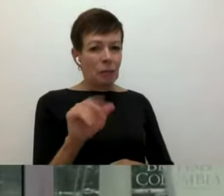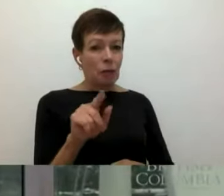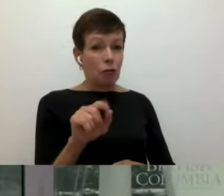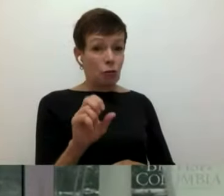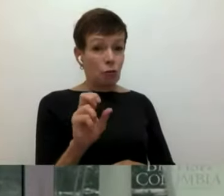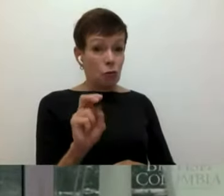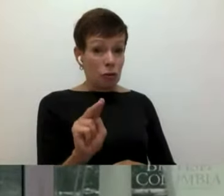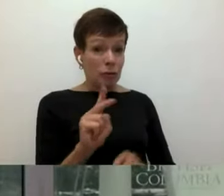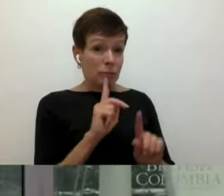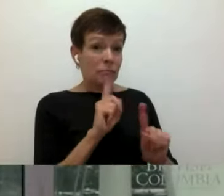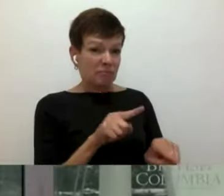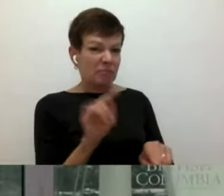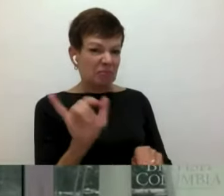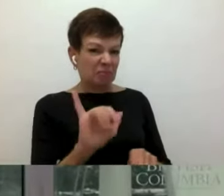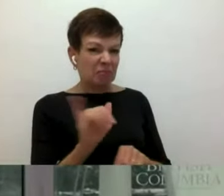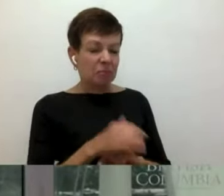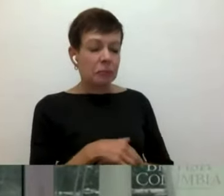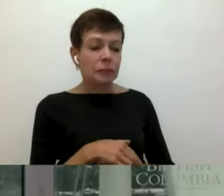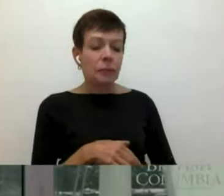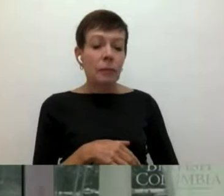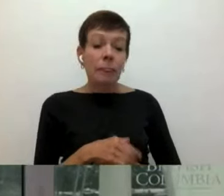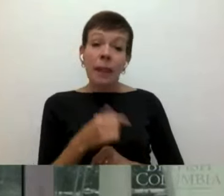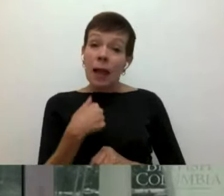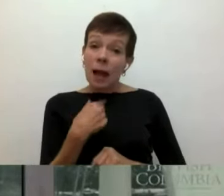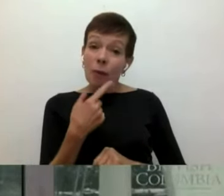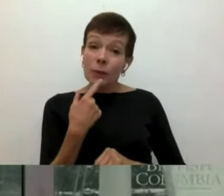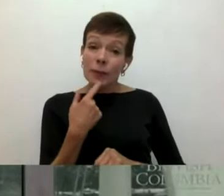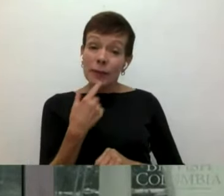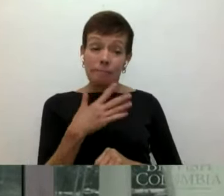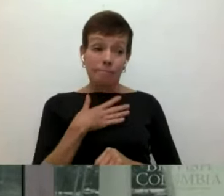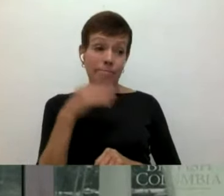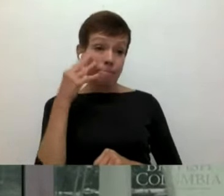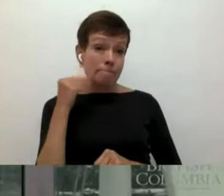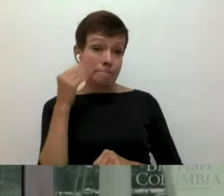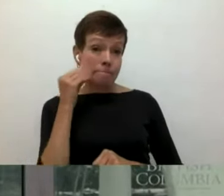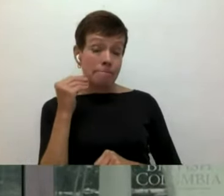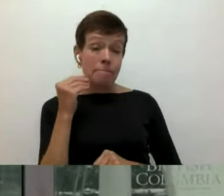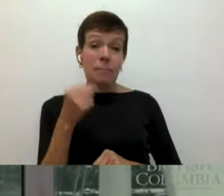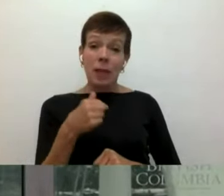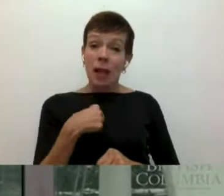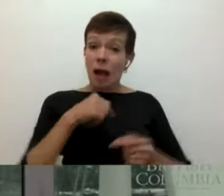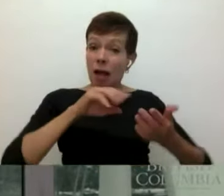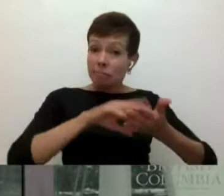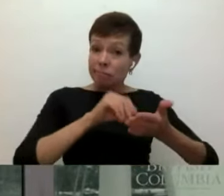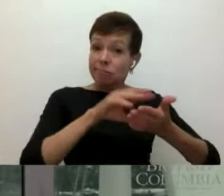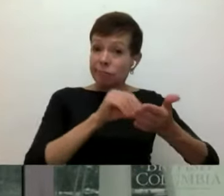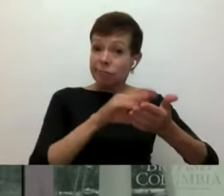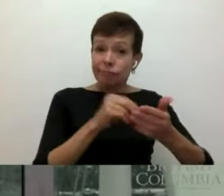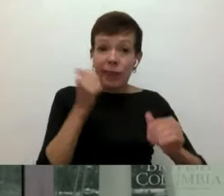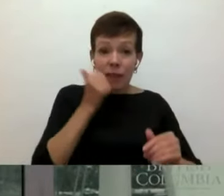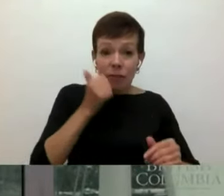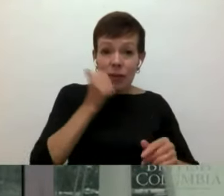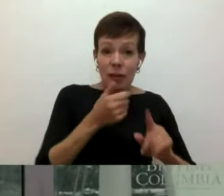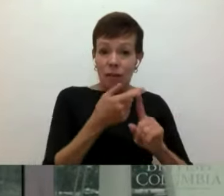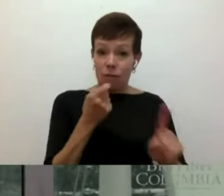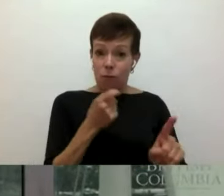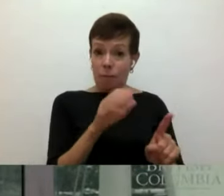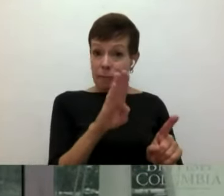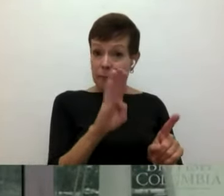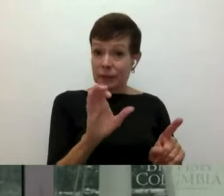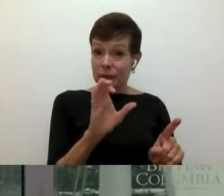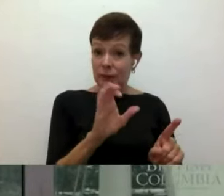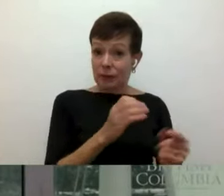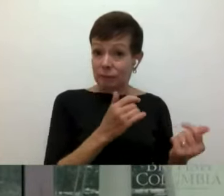Minister Moss covered very important points. I would say just my experience in being briefed by the BC